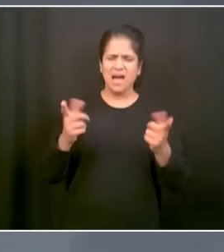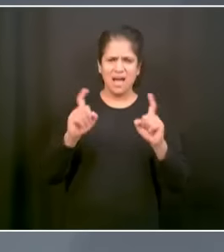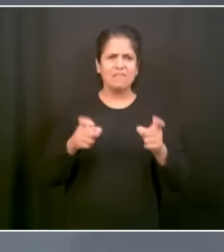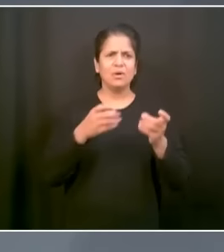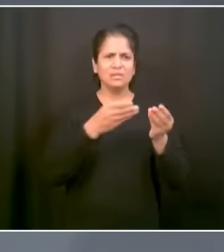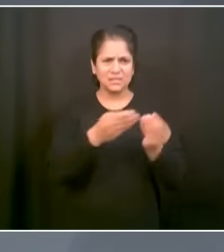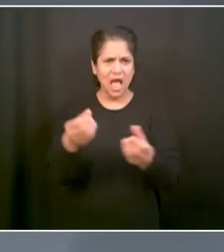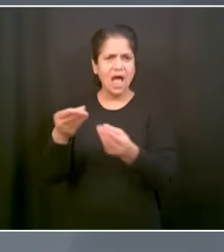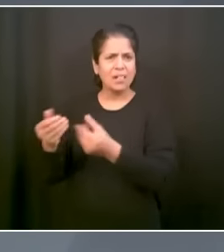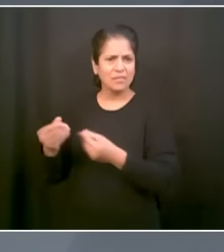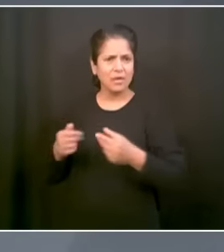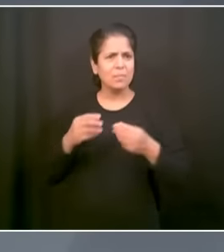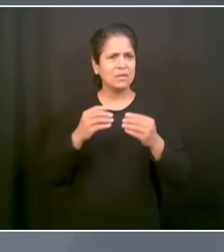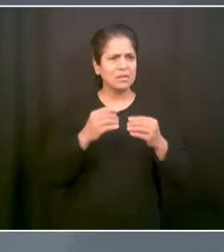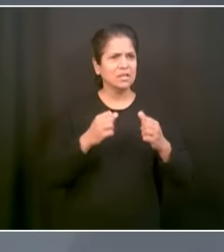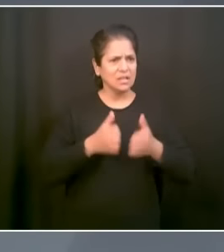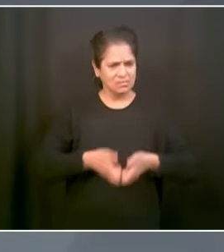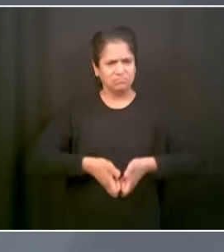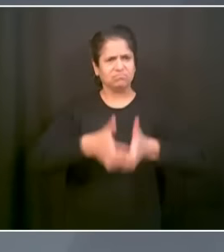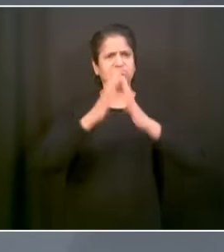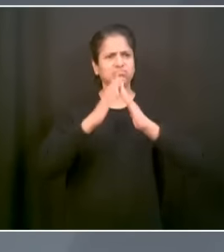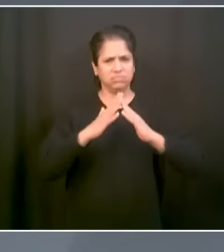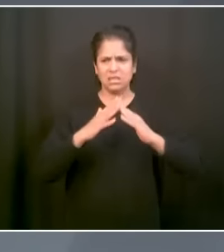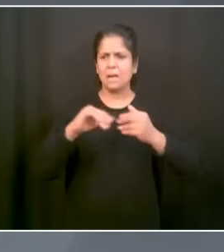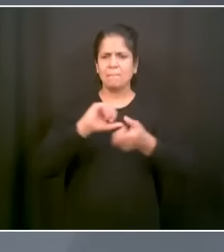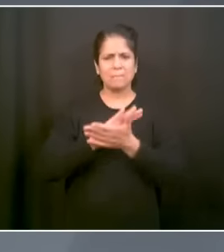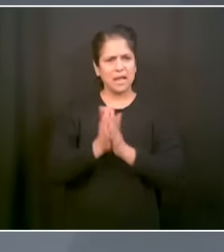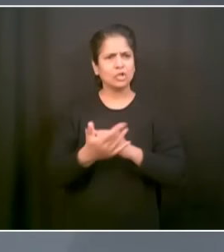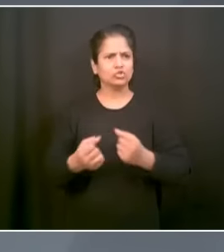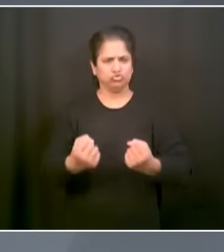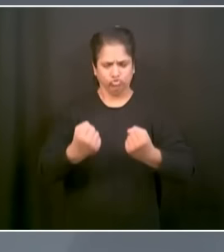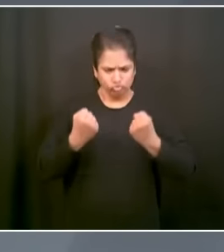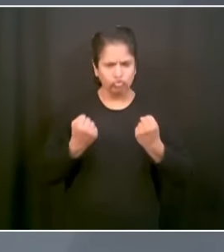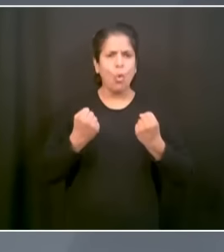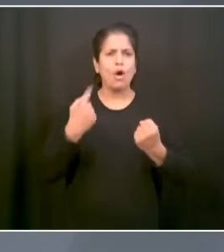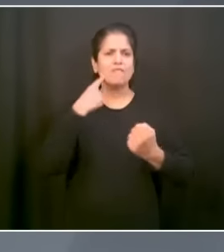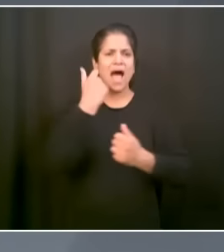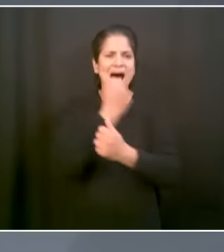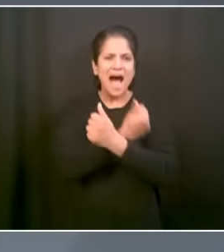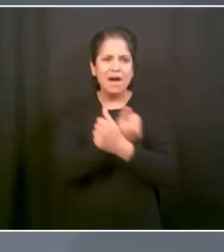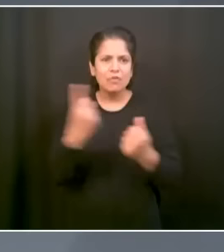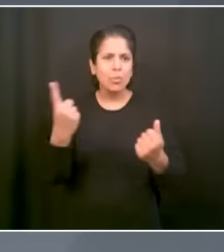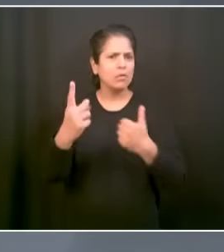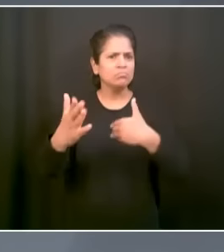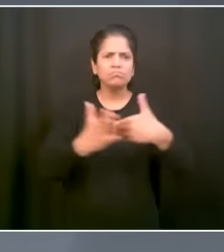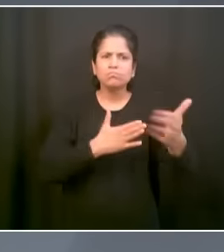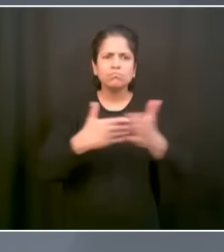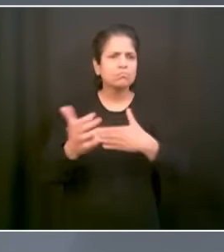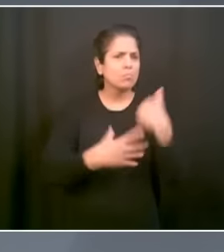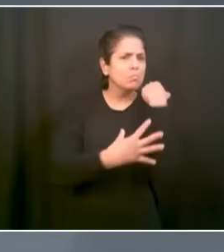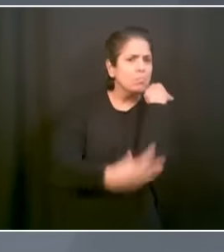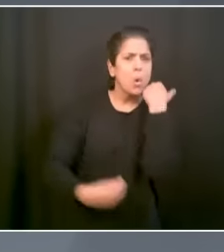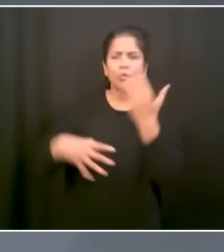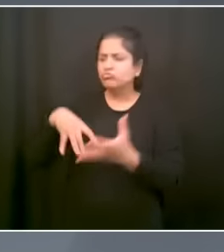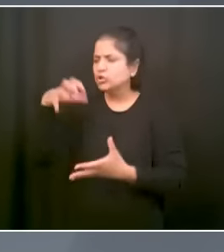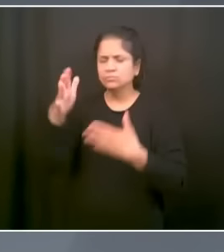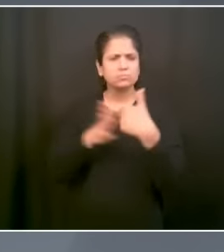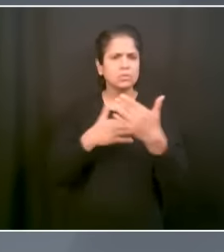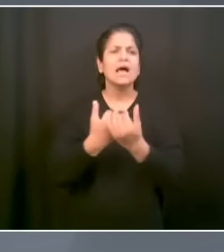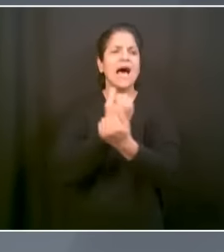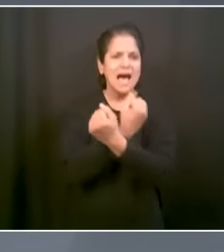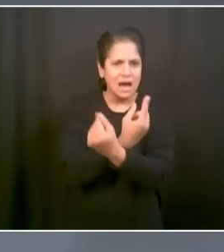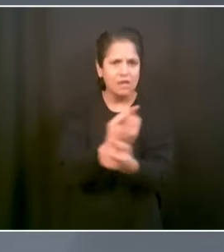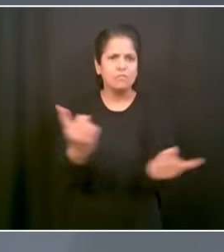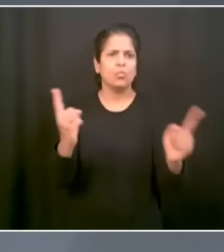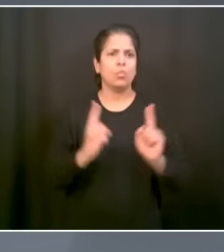for everyone if the top 1% of New Yorkers pay an additional 2% in income taxes. Recently, I actually had